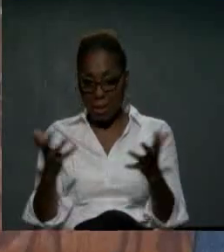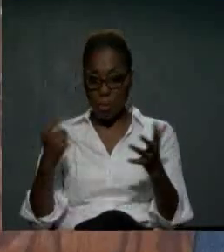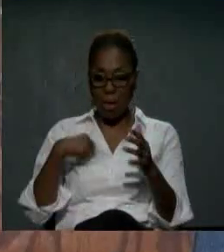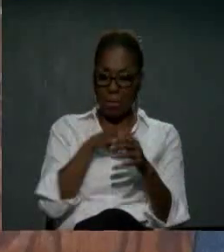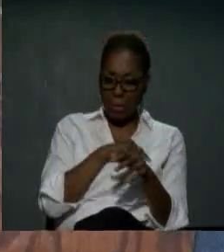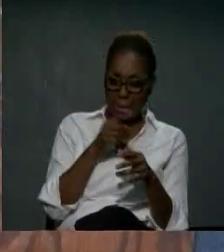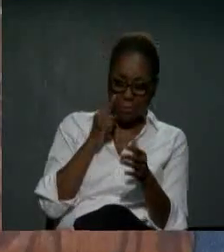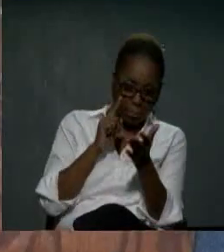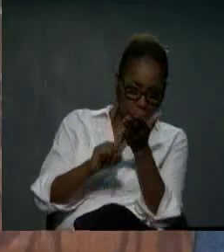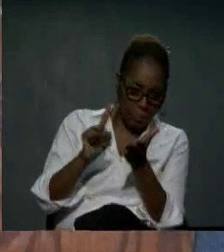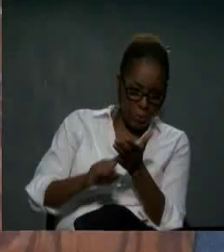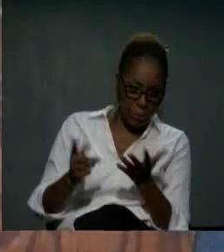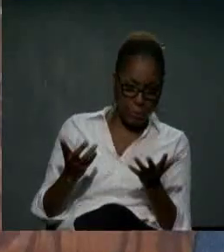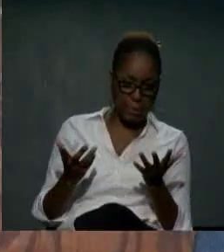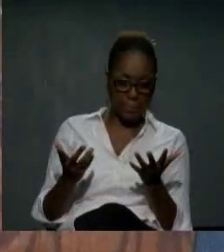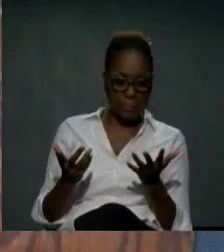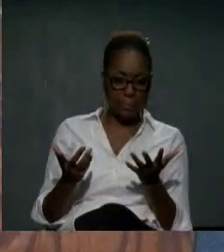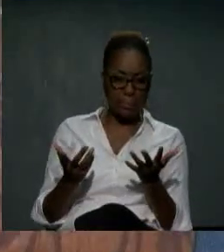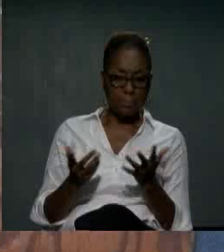reviewed,